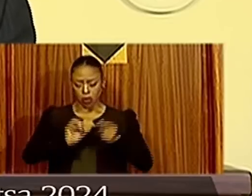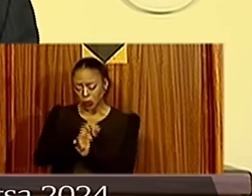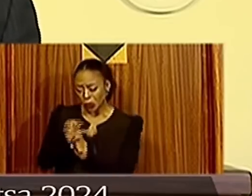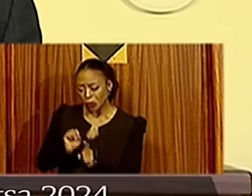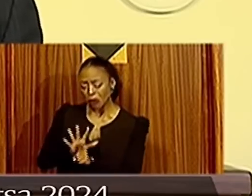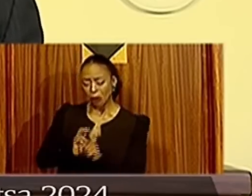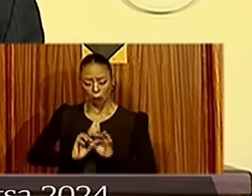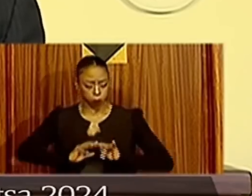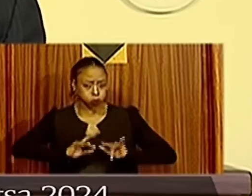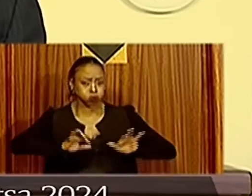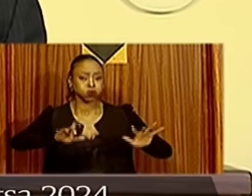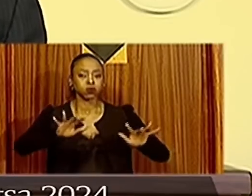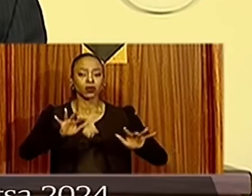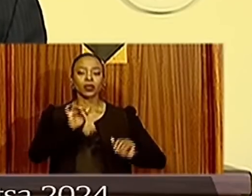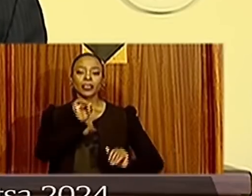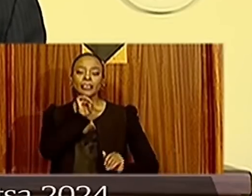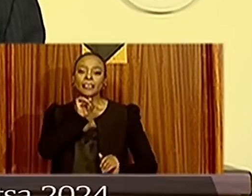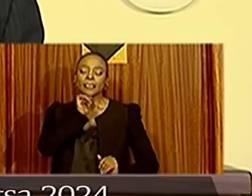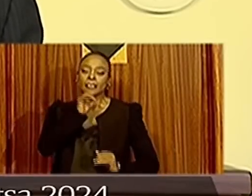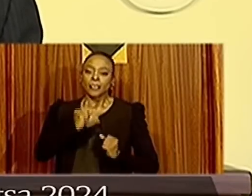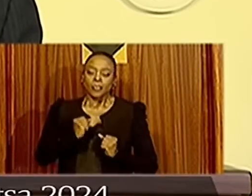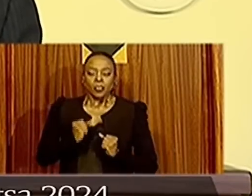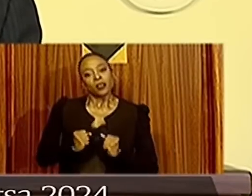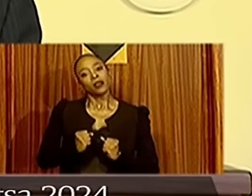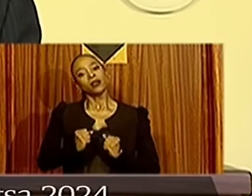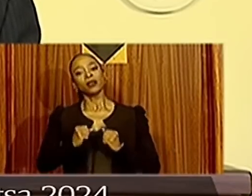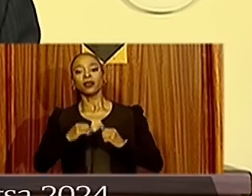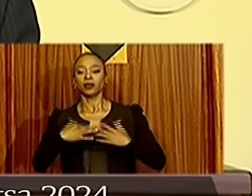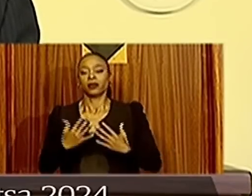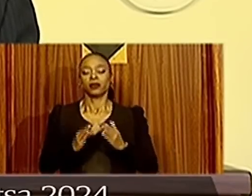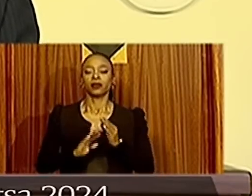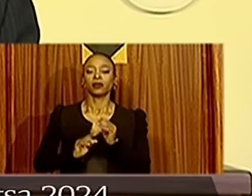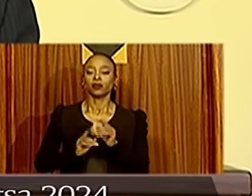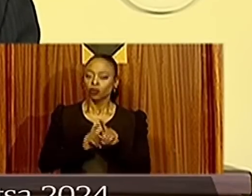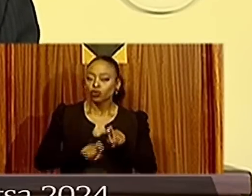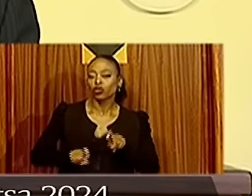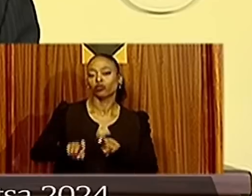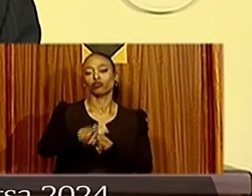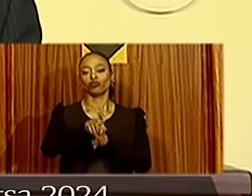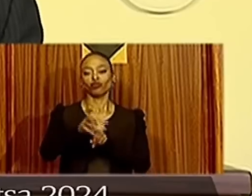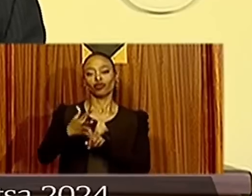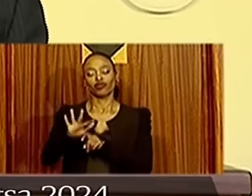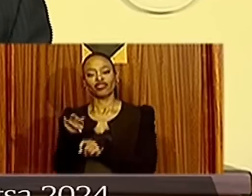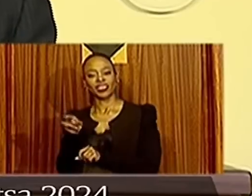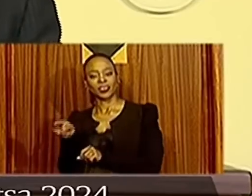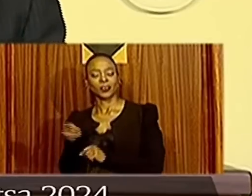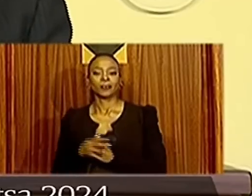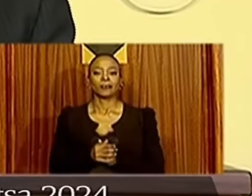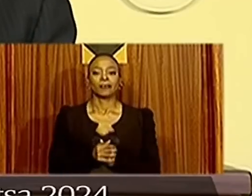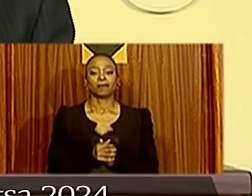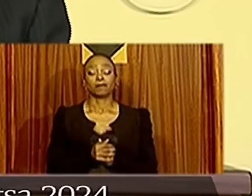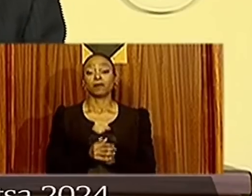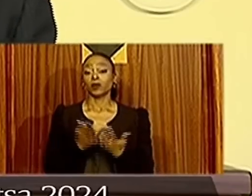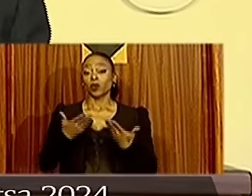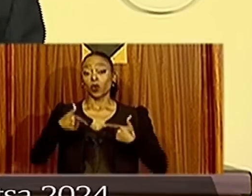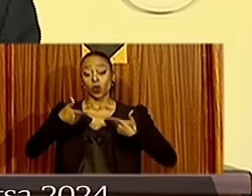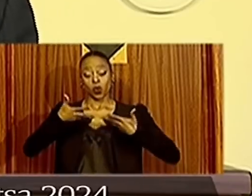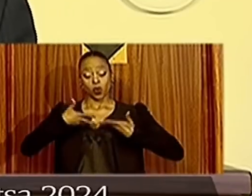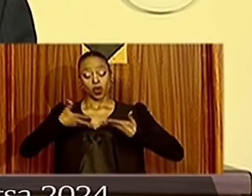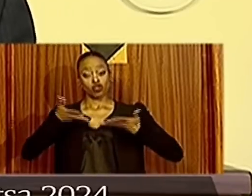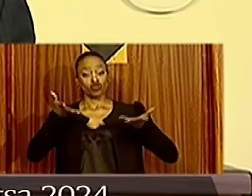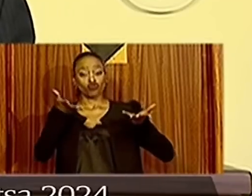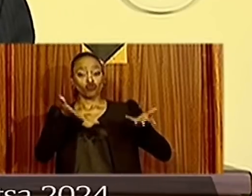we endured, and indeed we did overcome. This is how we are as